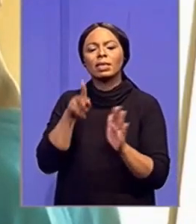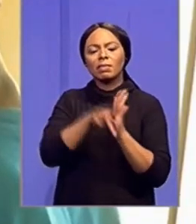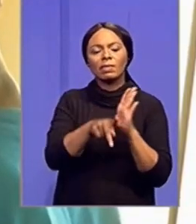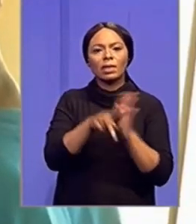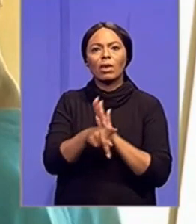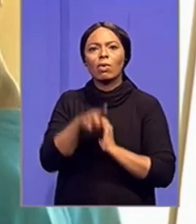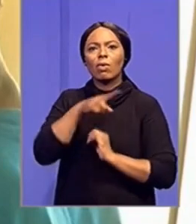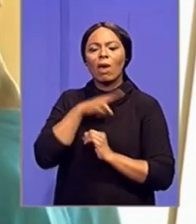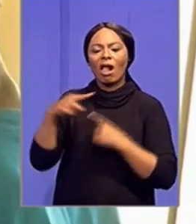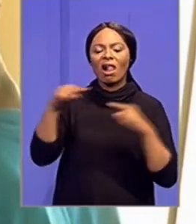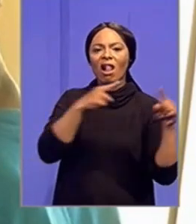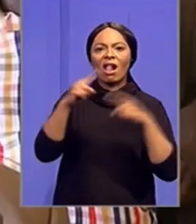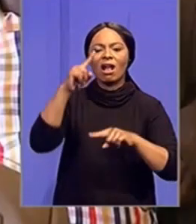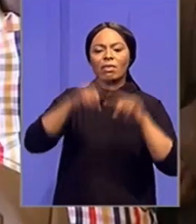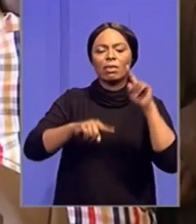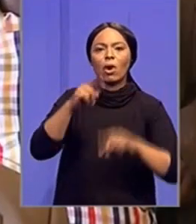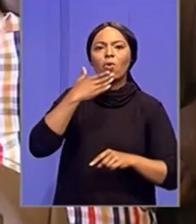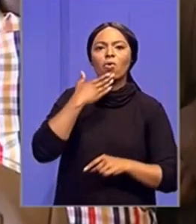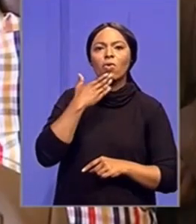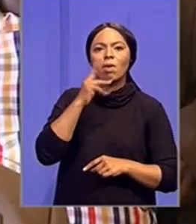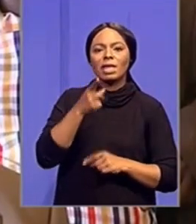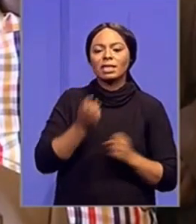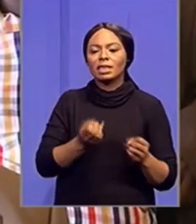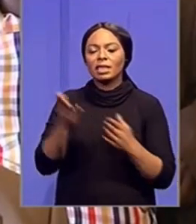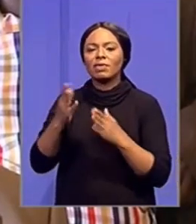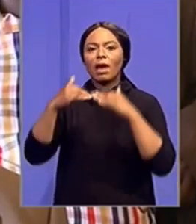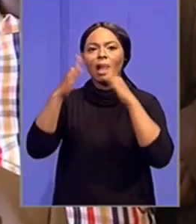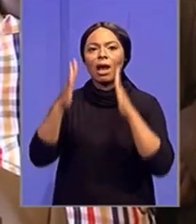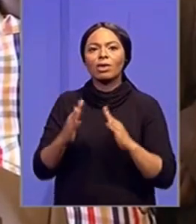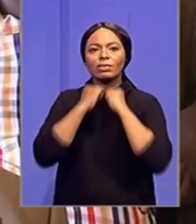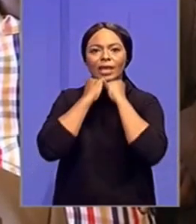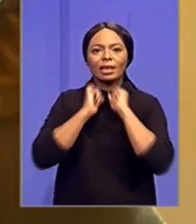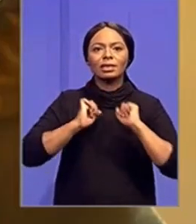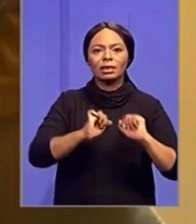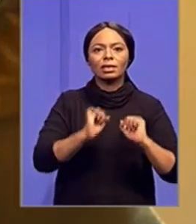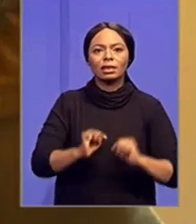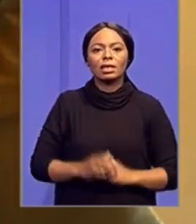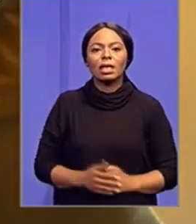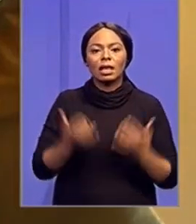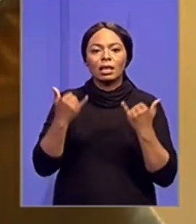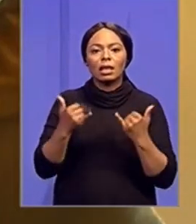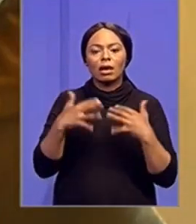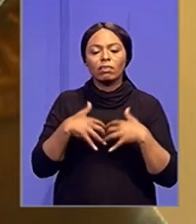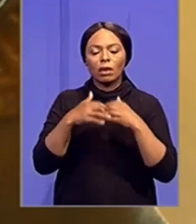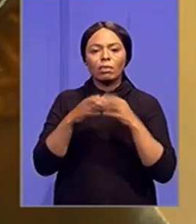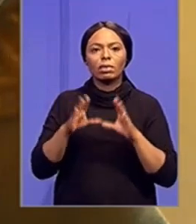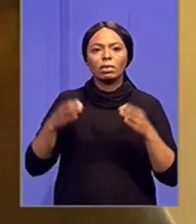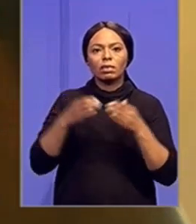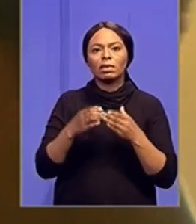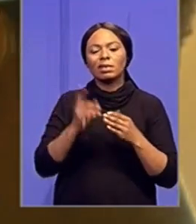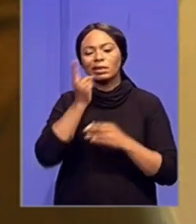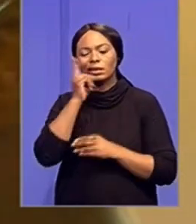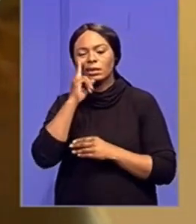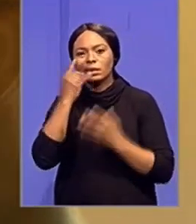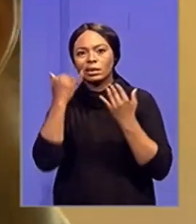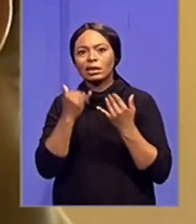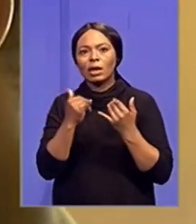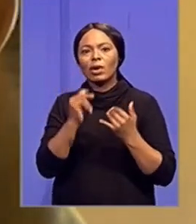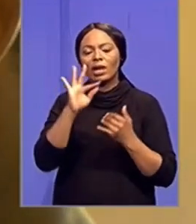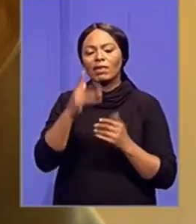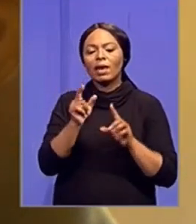šala le ntlo ya batswadi ba bona. Go tlamile sehlopha tšhomo se se tla lebelela go dinyako tša malapa a hlokofaletšwego. Go tla